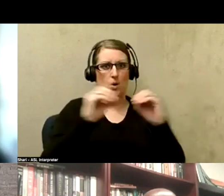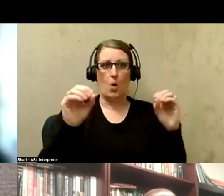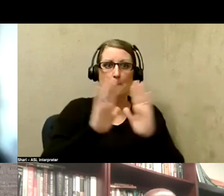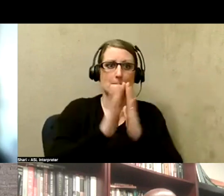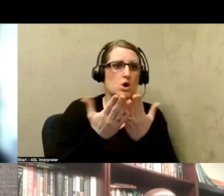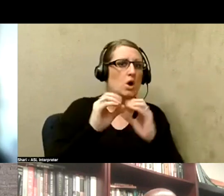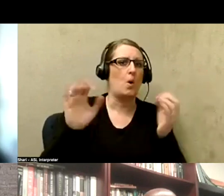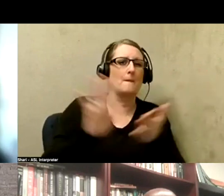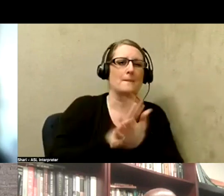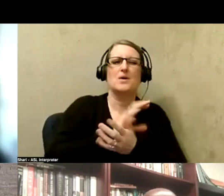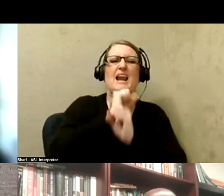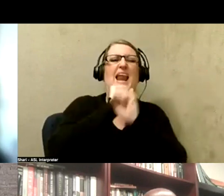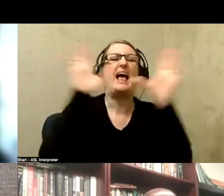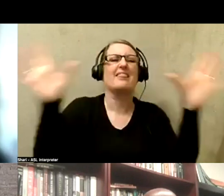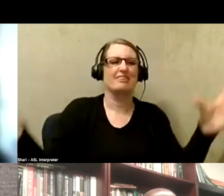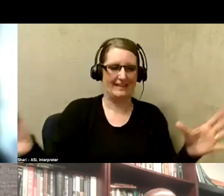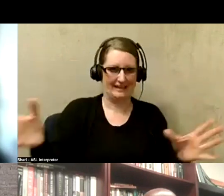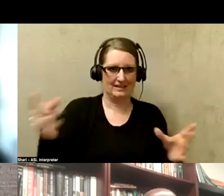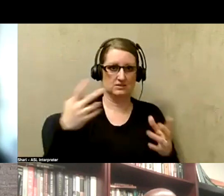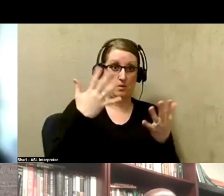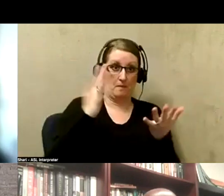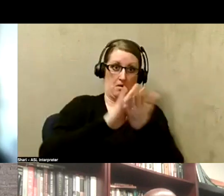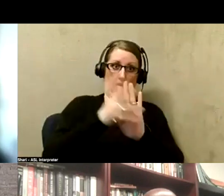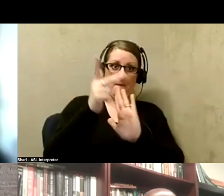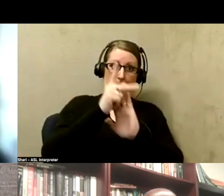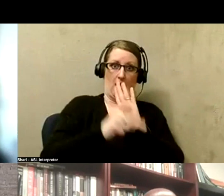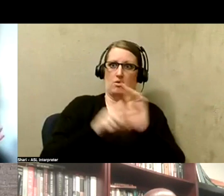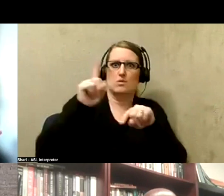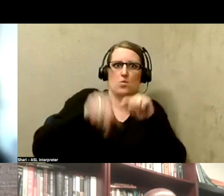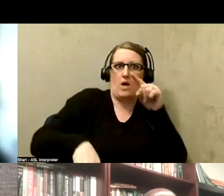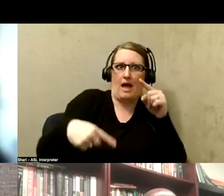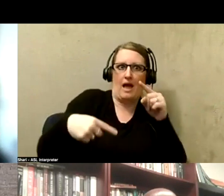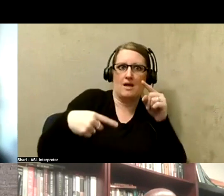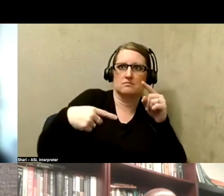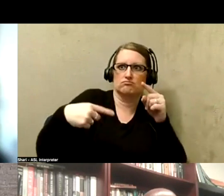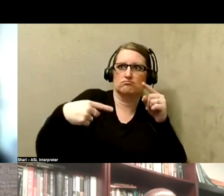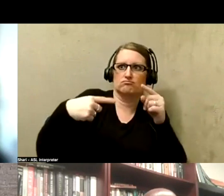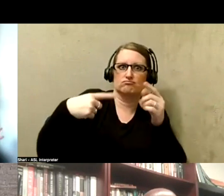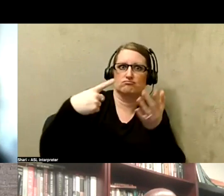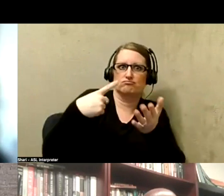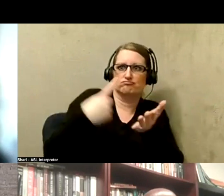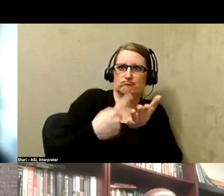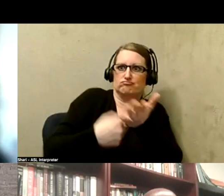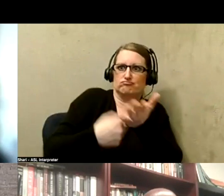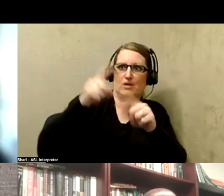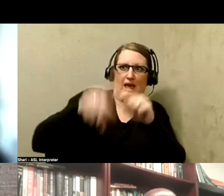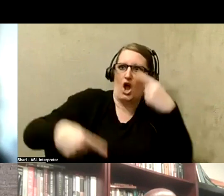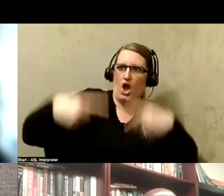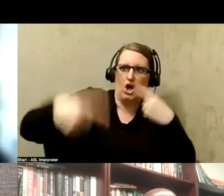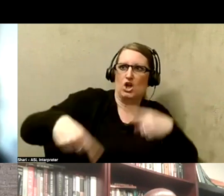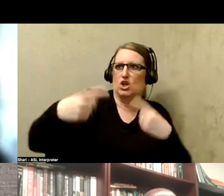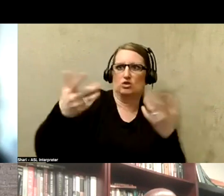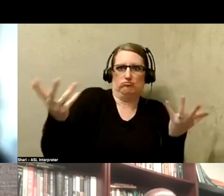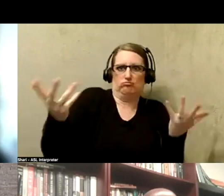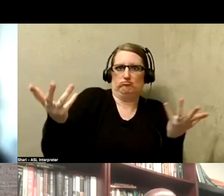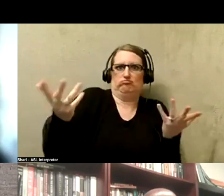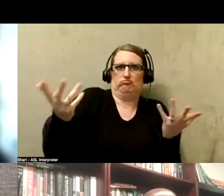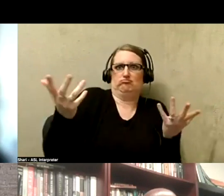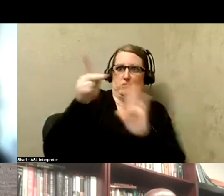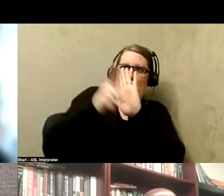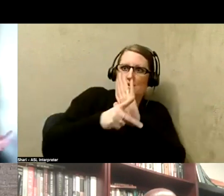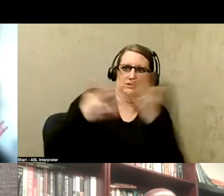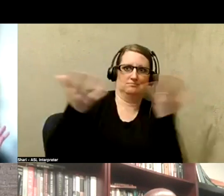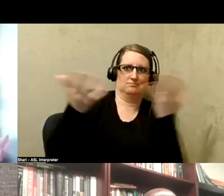nothing, and then when it becomes a policy and you can't argue with it, because why, you say, who cares? It's a policy. Now we have a